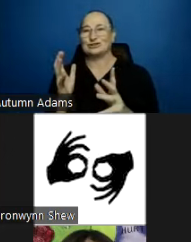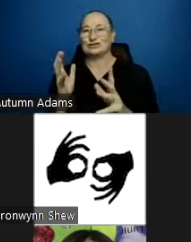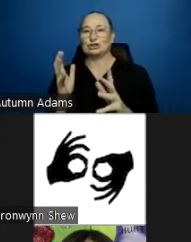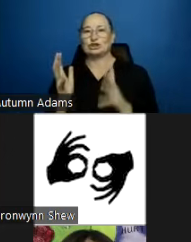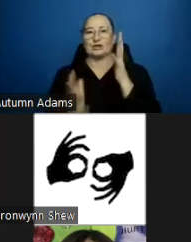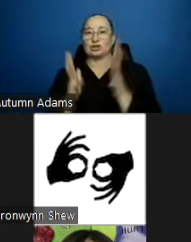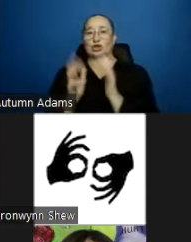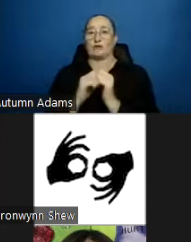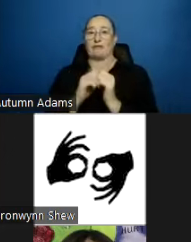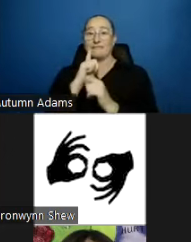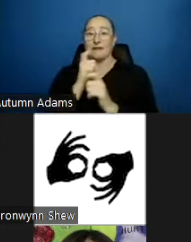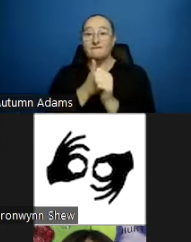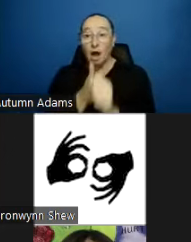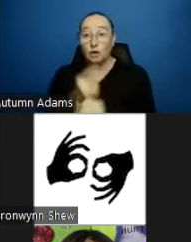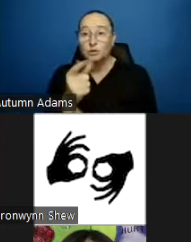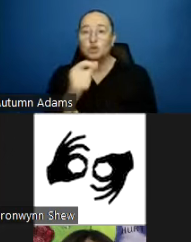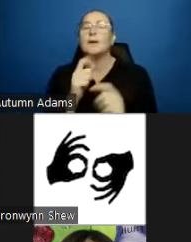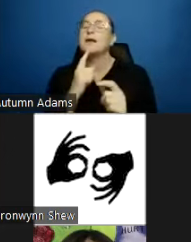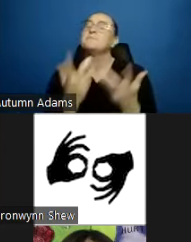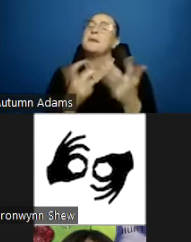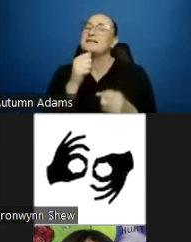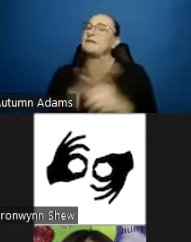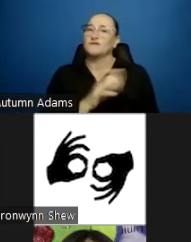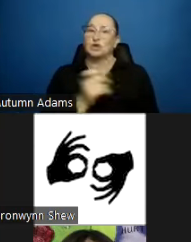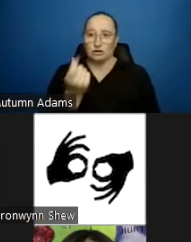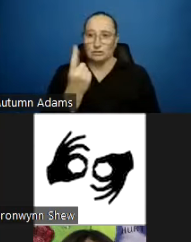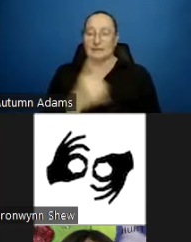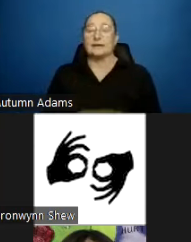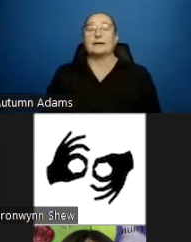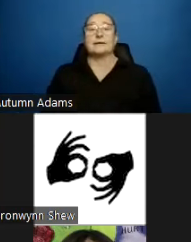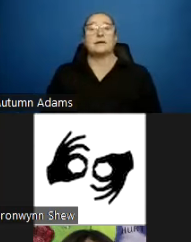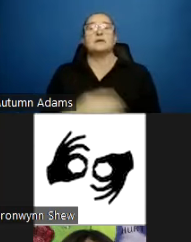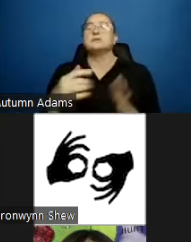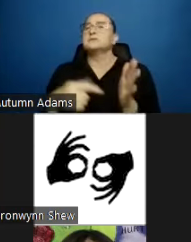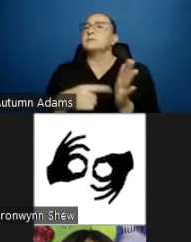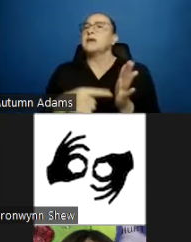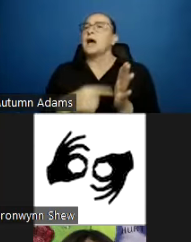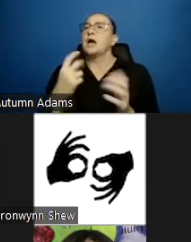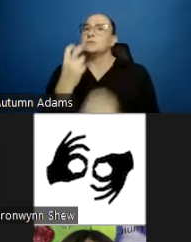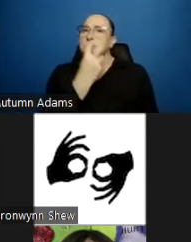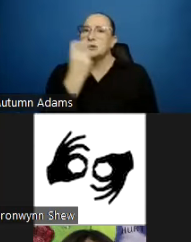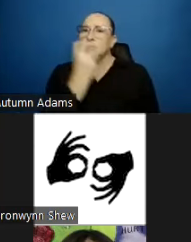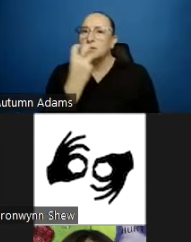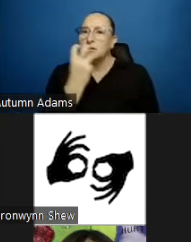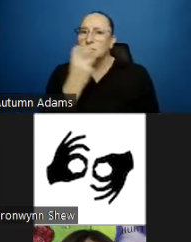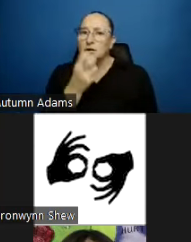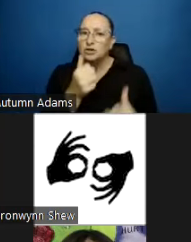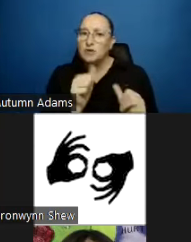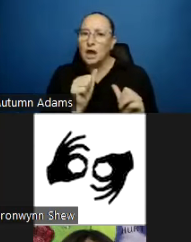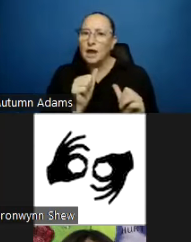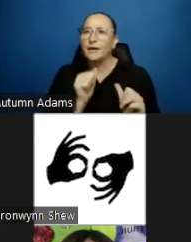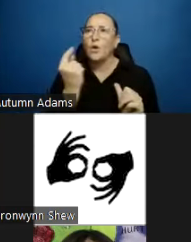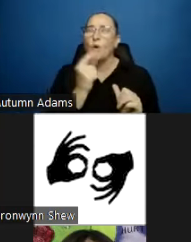but not fully understanding. Oftentimes people who are trying to read lips, they're actually only getting